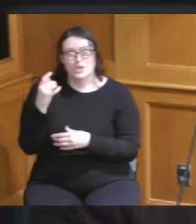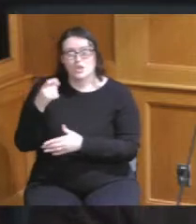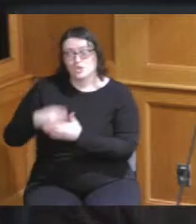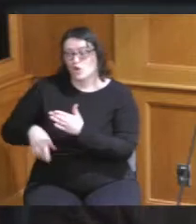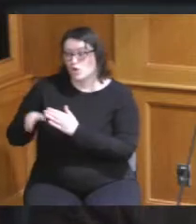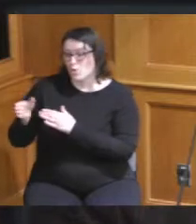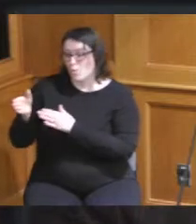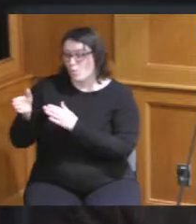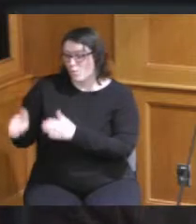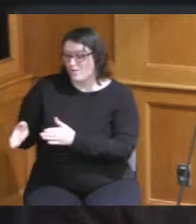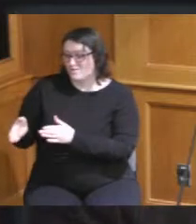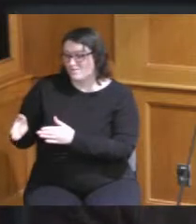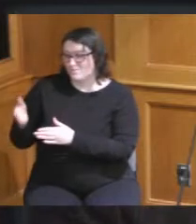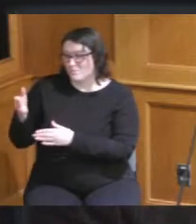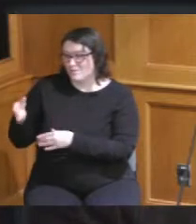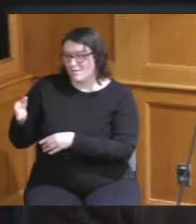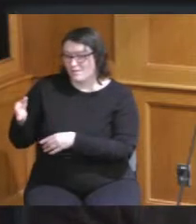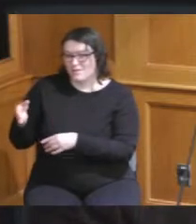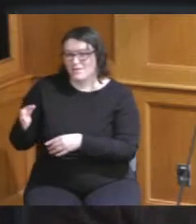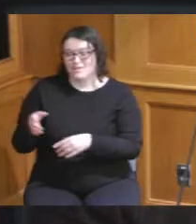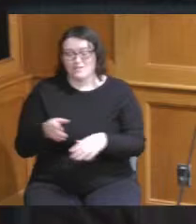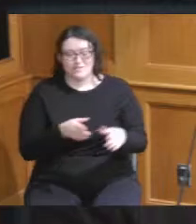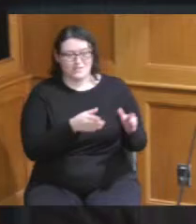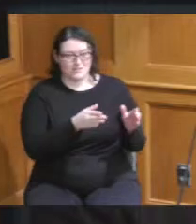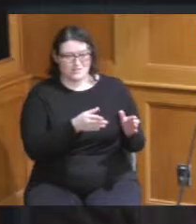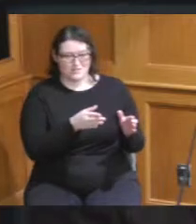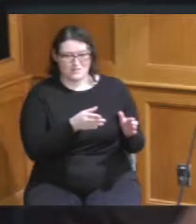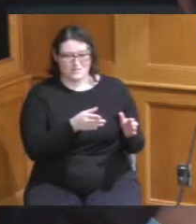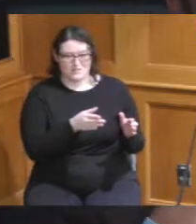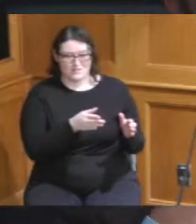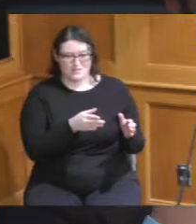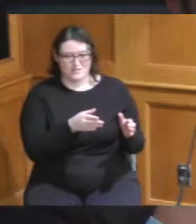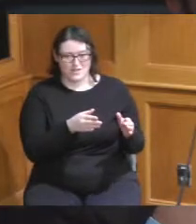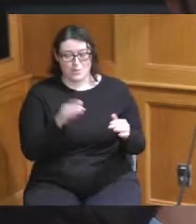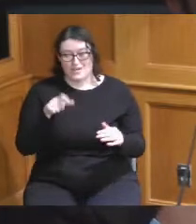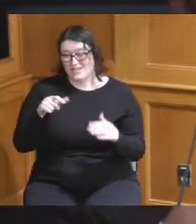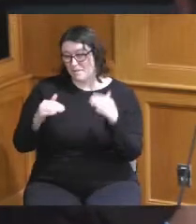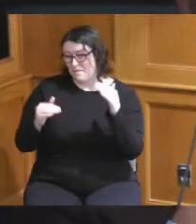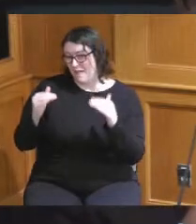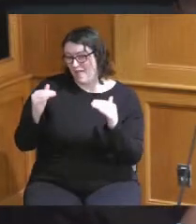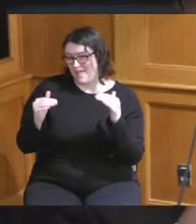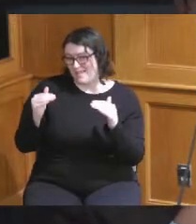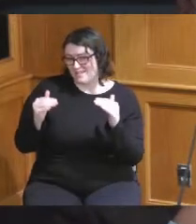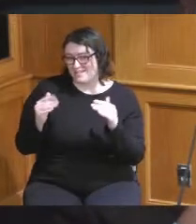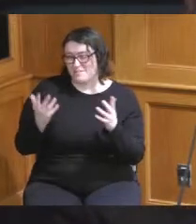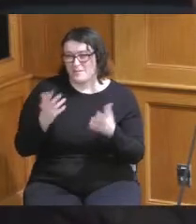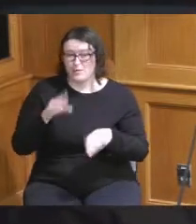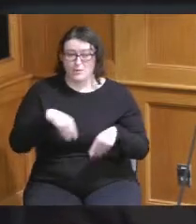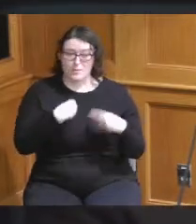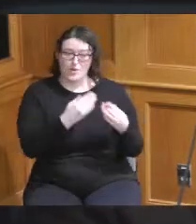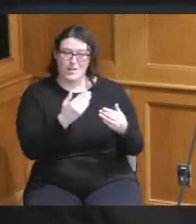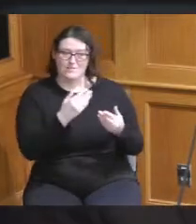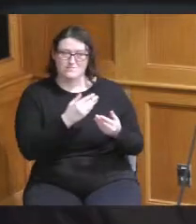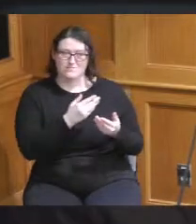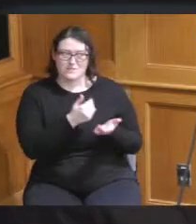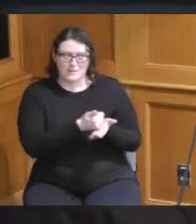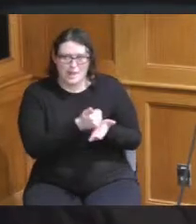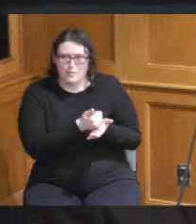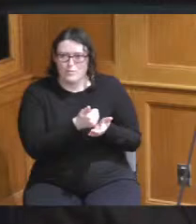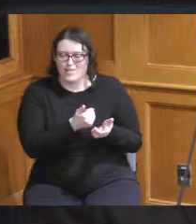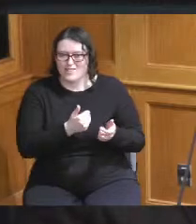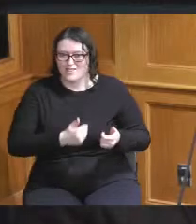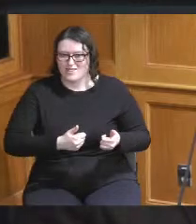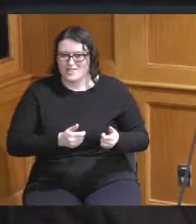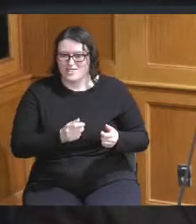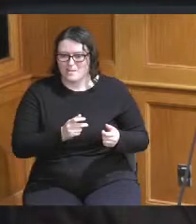this side for stormwater going into the system, there's then a balancing act where we could provide some relief to the residents on